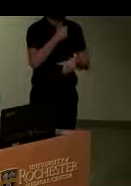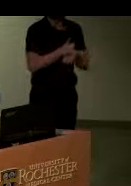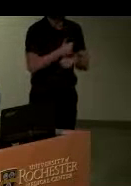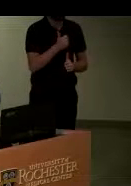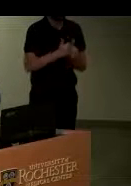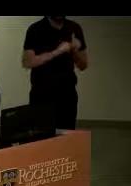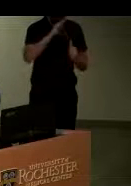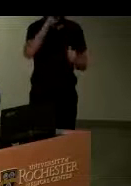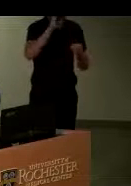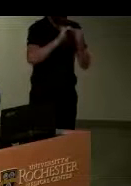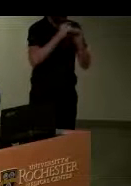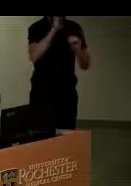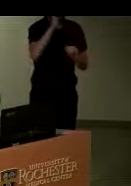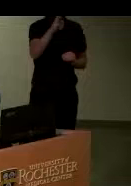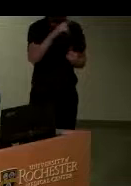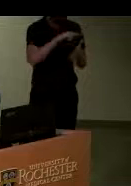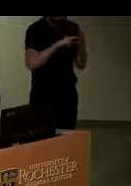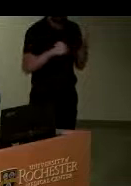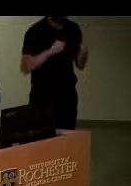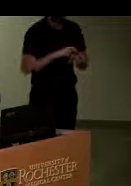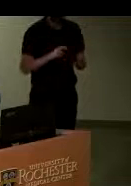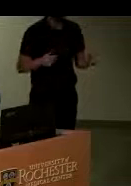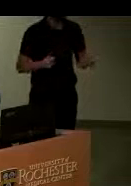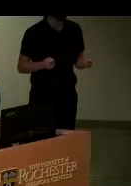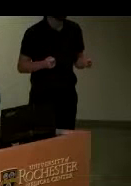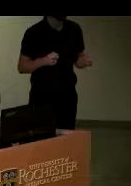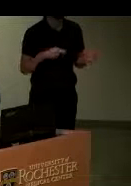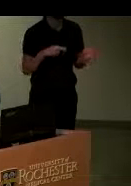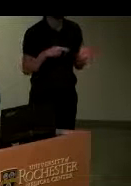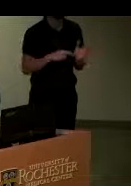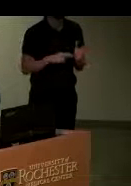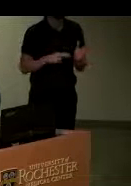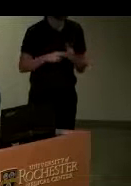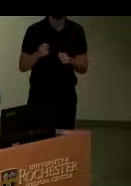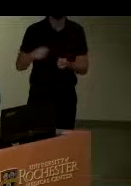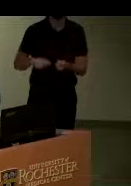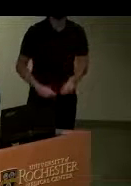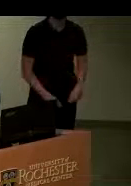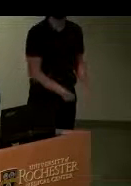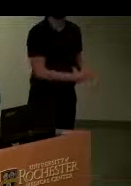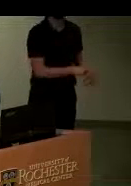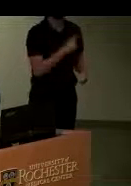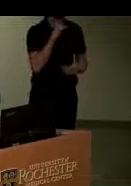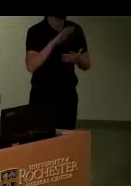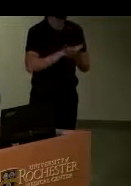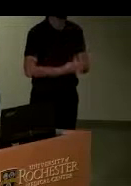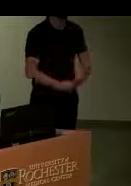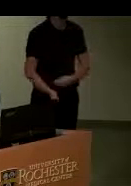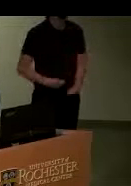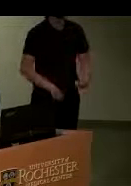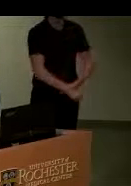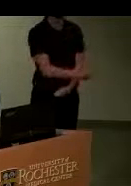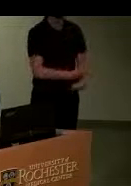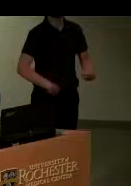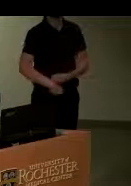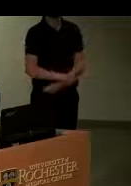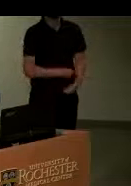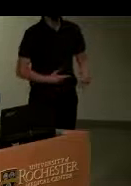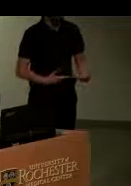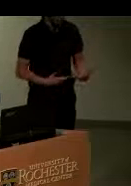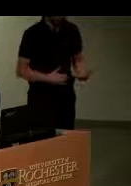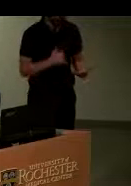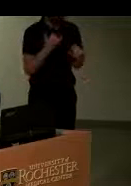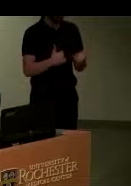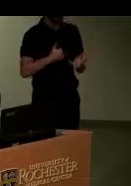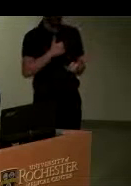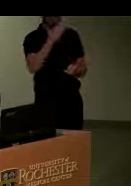think of, and swapped them out as the nurses did it. And she was just sleight of hand. And okay, so now